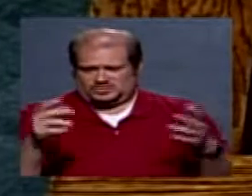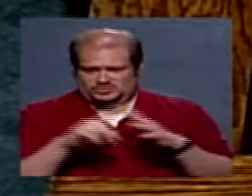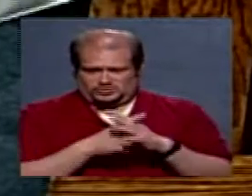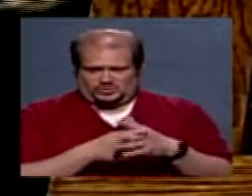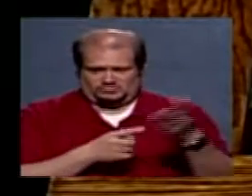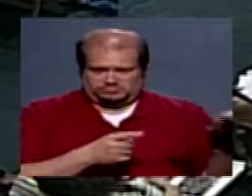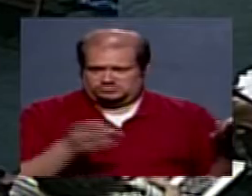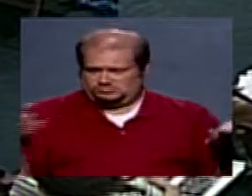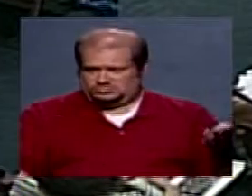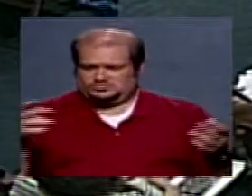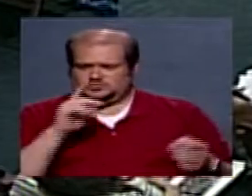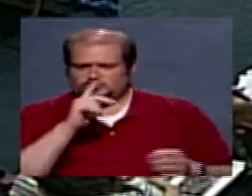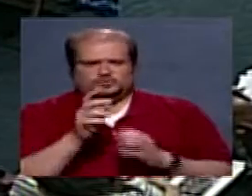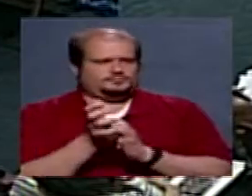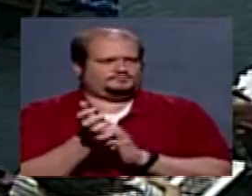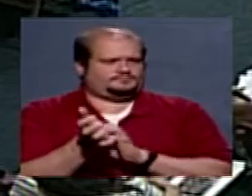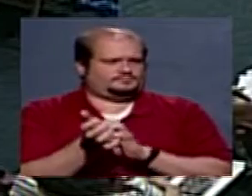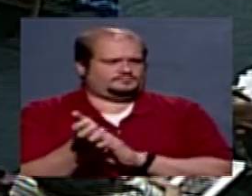end. Sure.